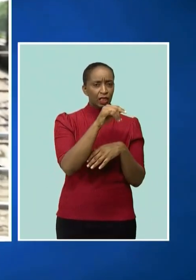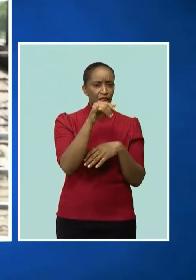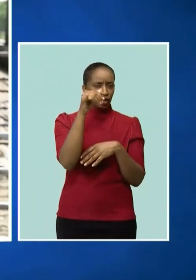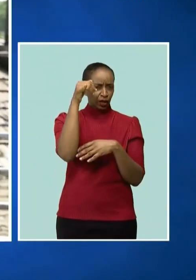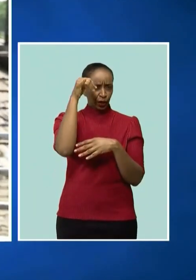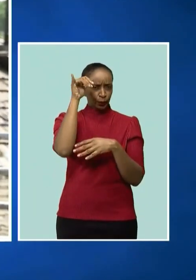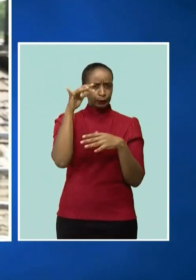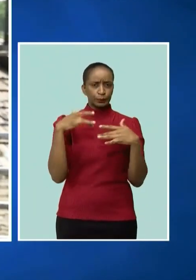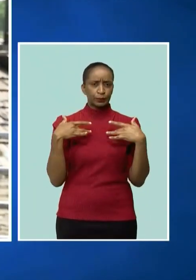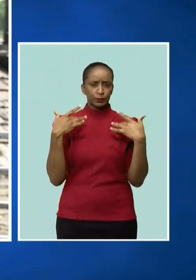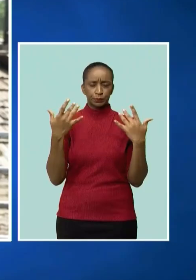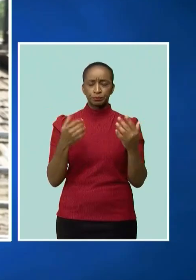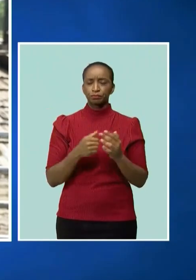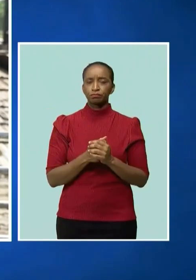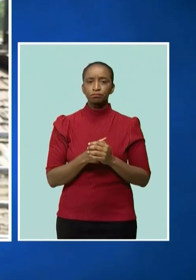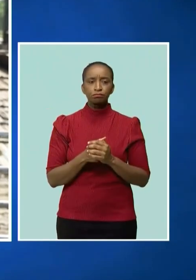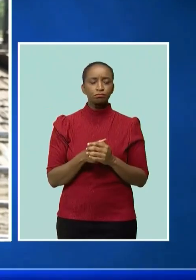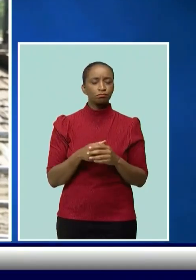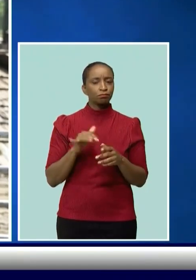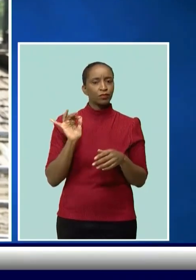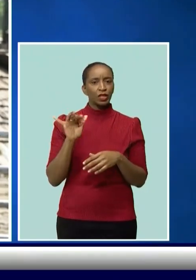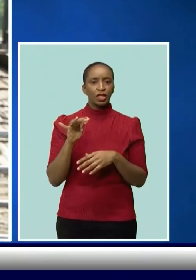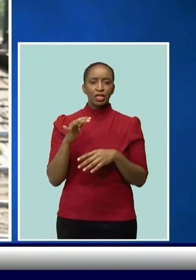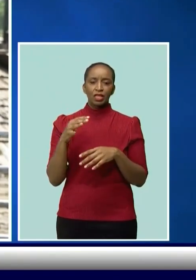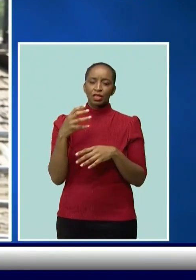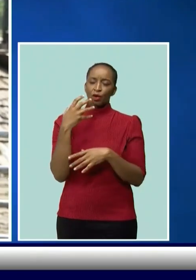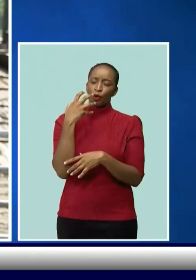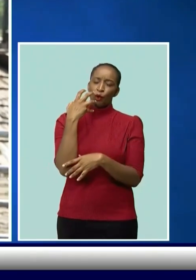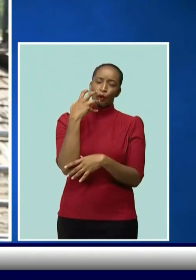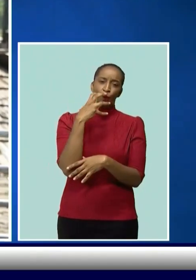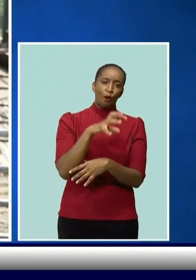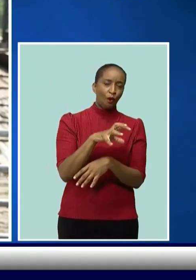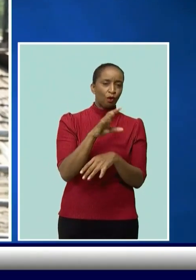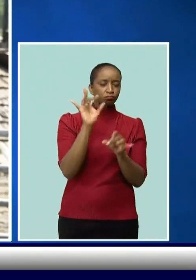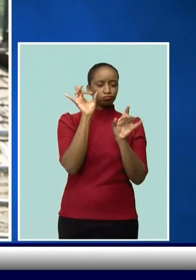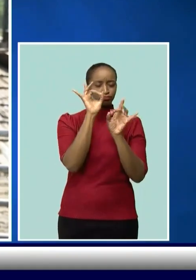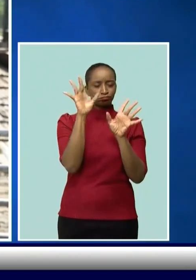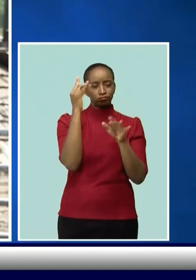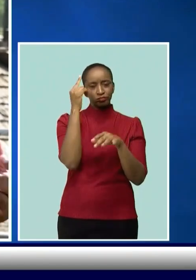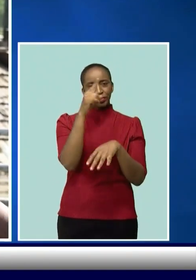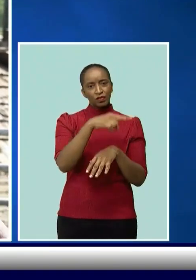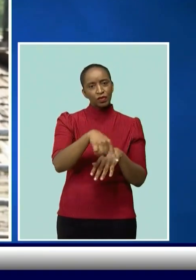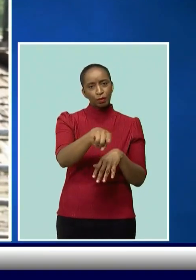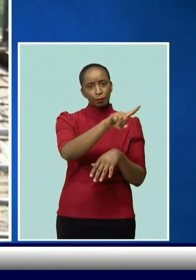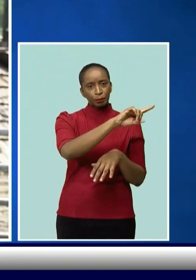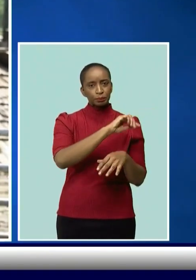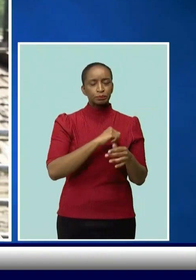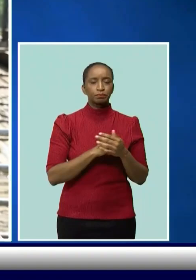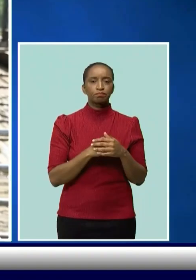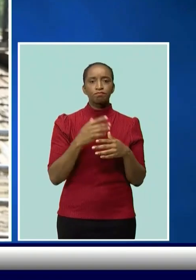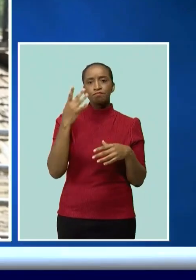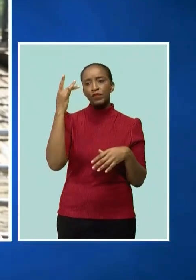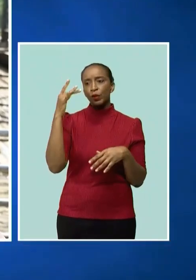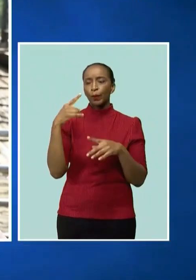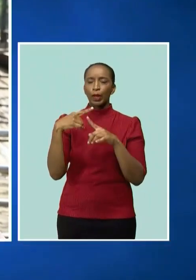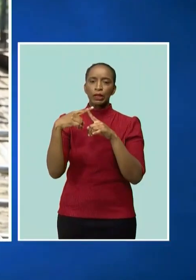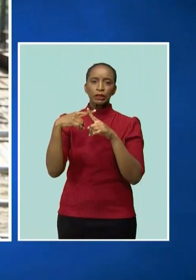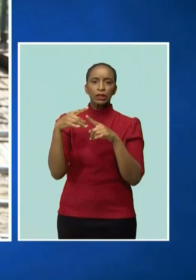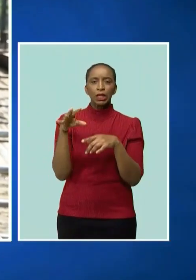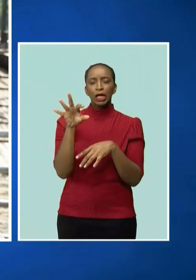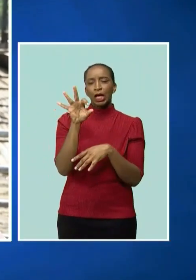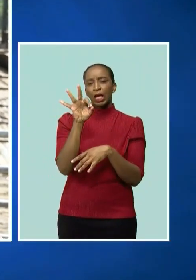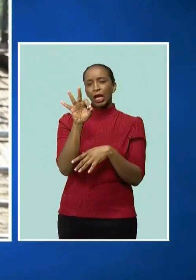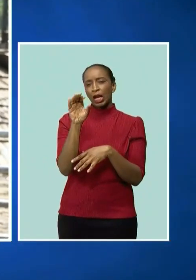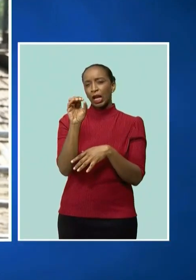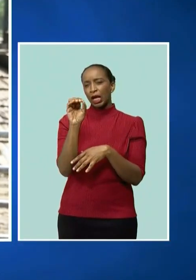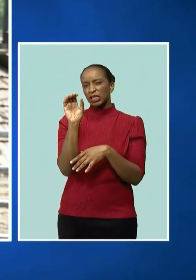has been really stressful on the animals in the last couple of months because we were getting temperatures of like 90,